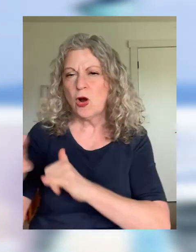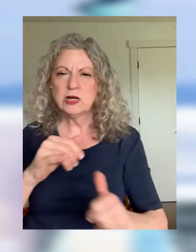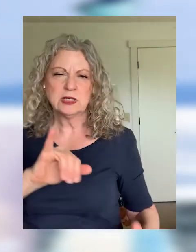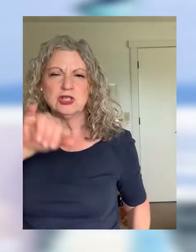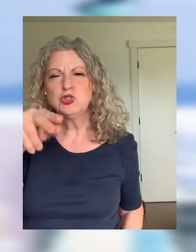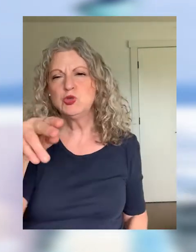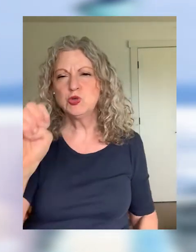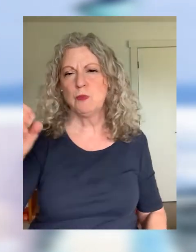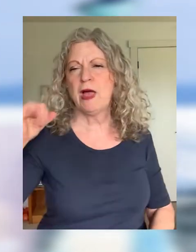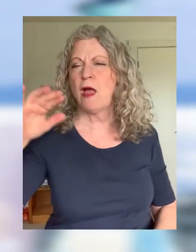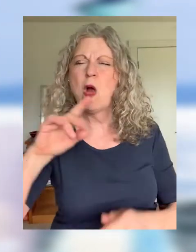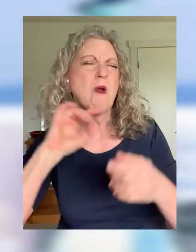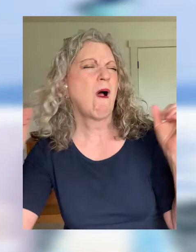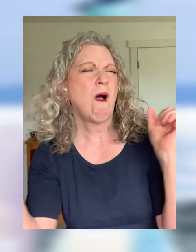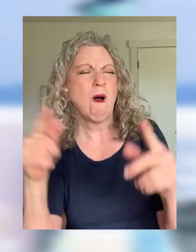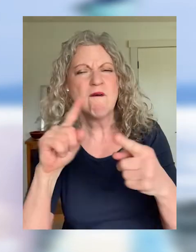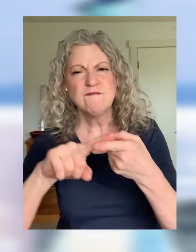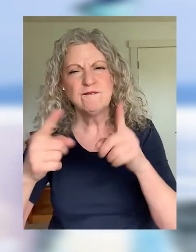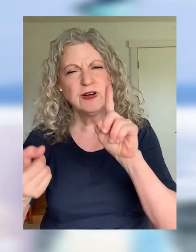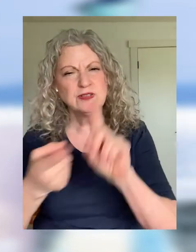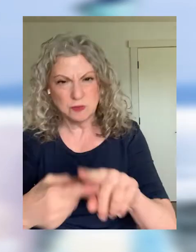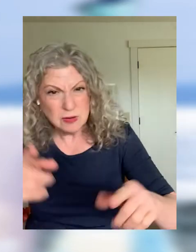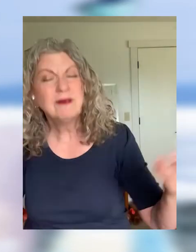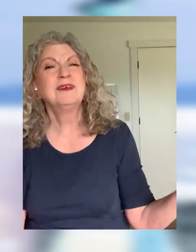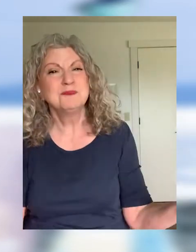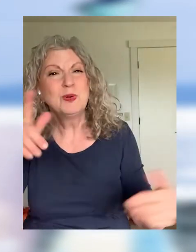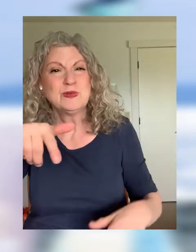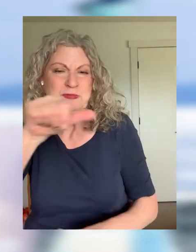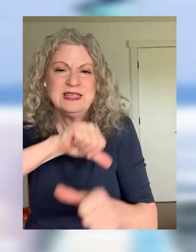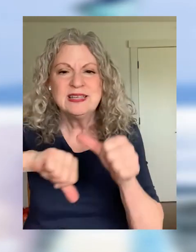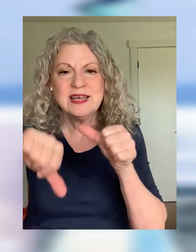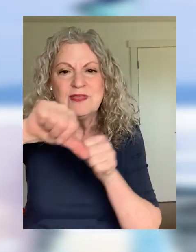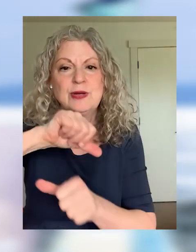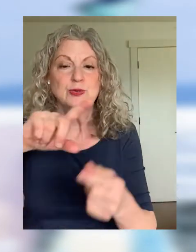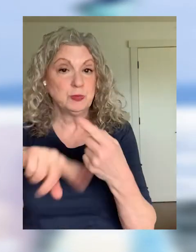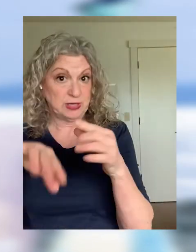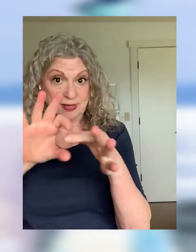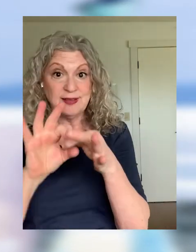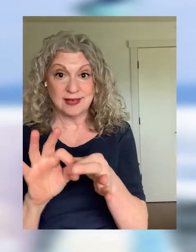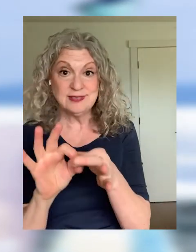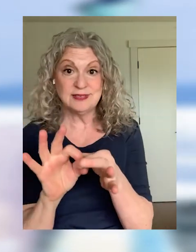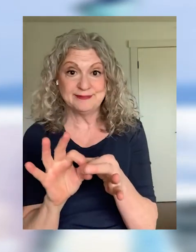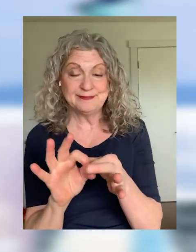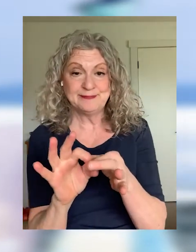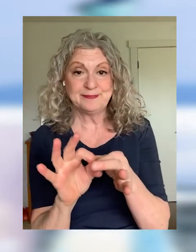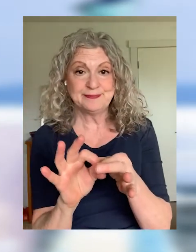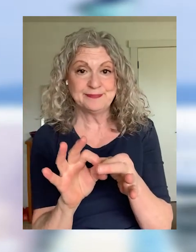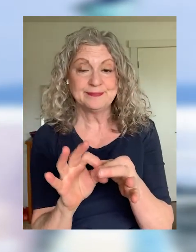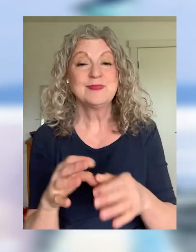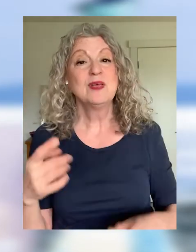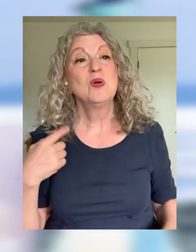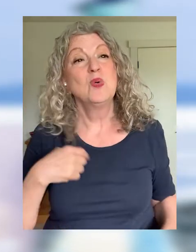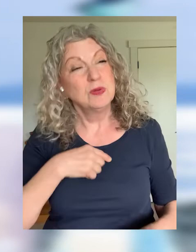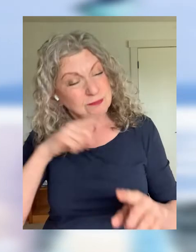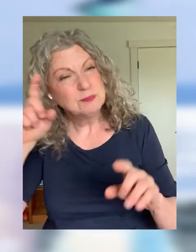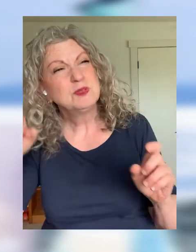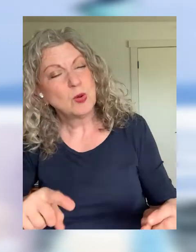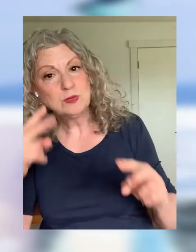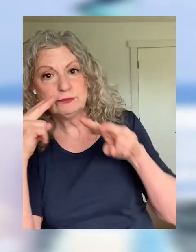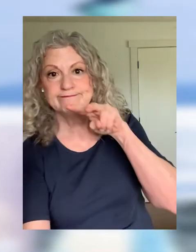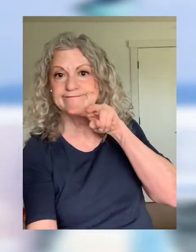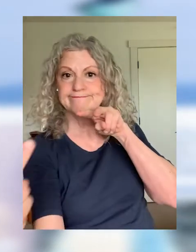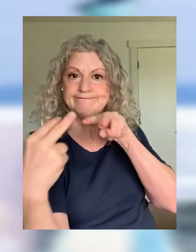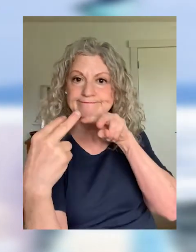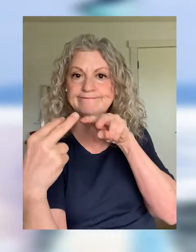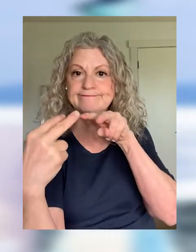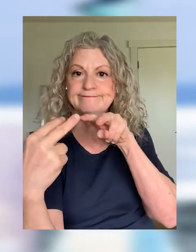with all our friends. We are meant to be together, to be connected. We're meant to look one another in the